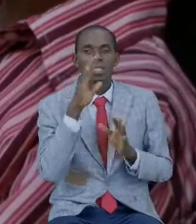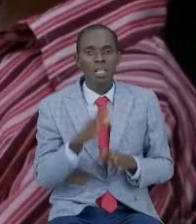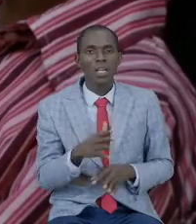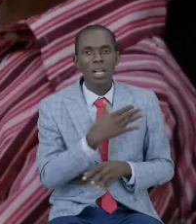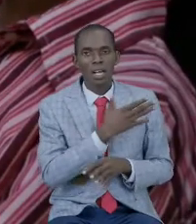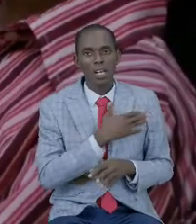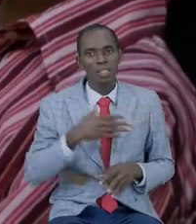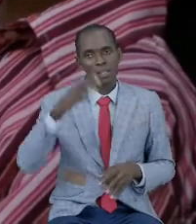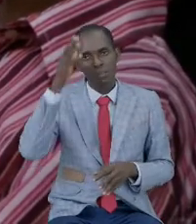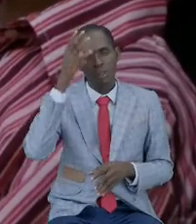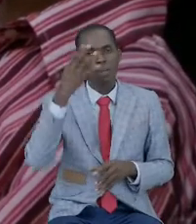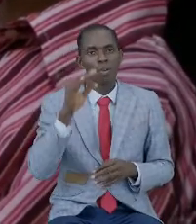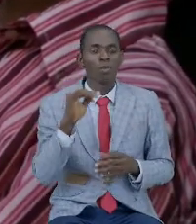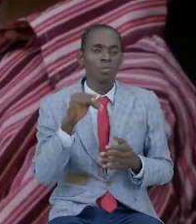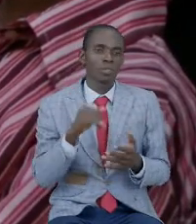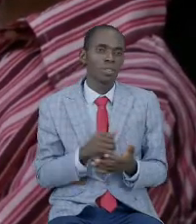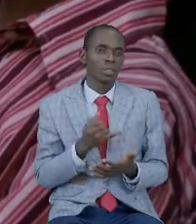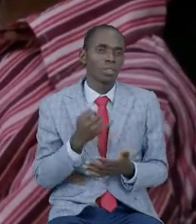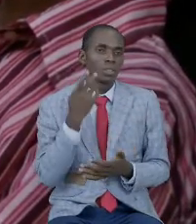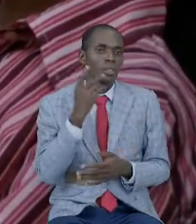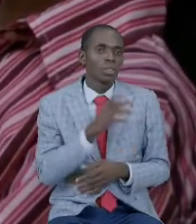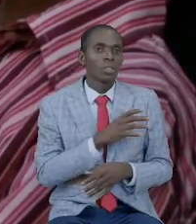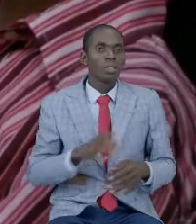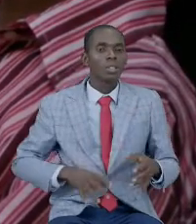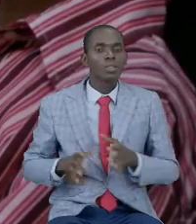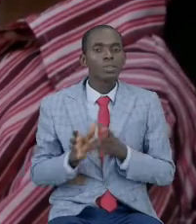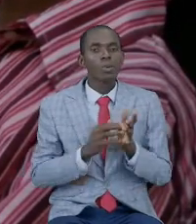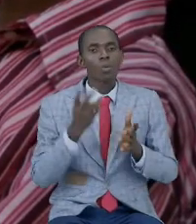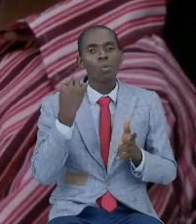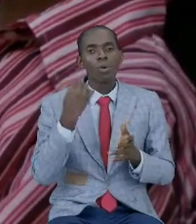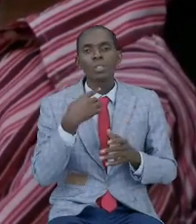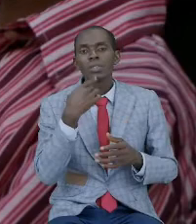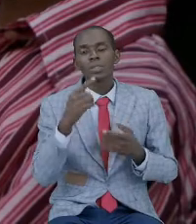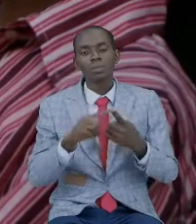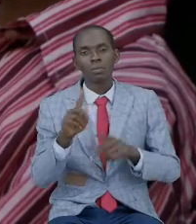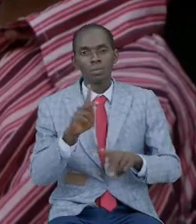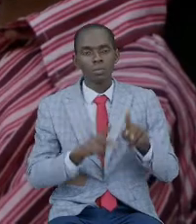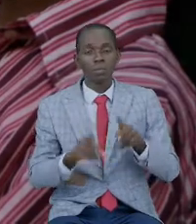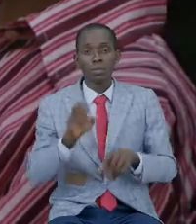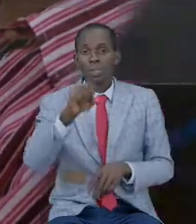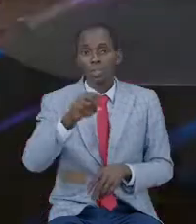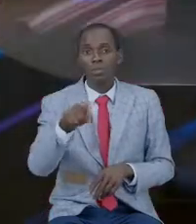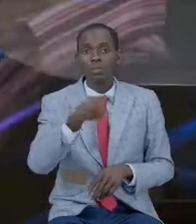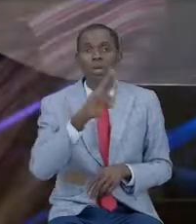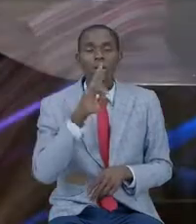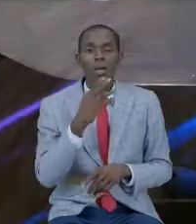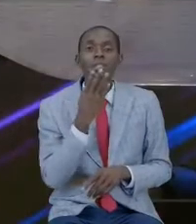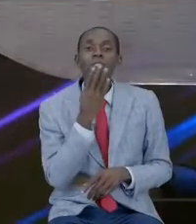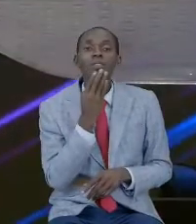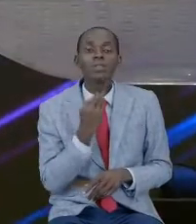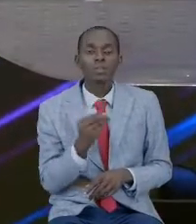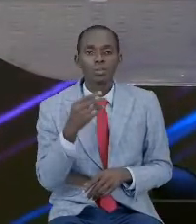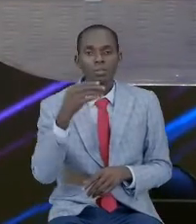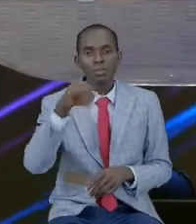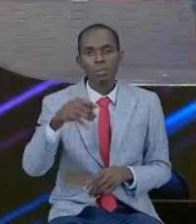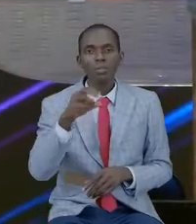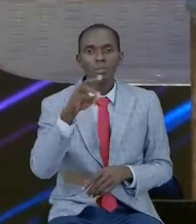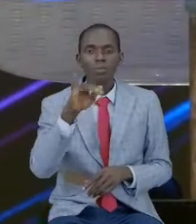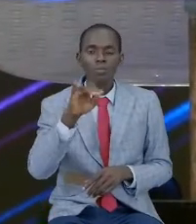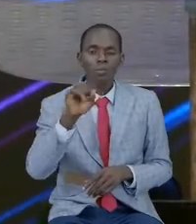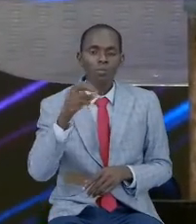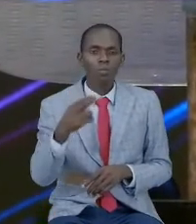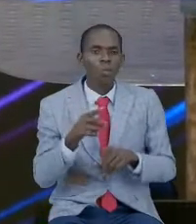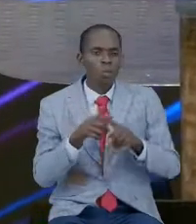it. The Lord Jesus Christ was telling them, yes, you are Jews, but your character does not